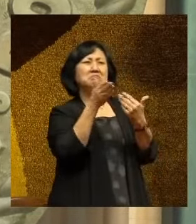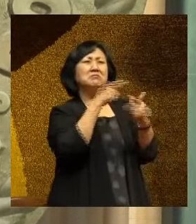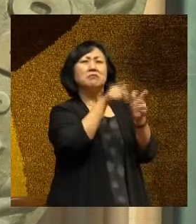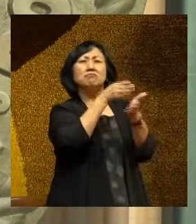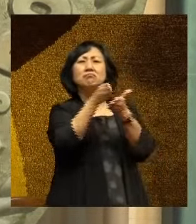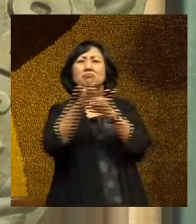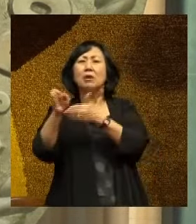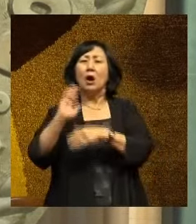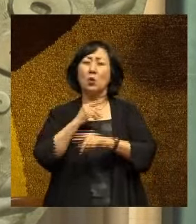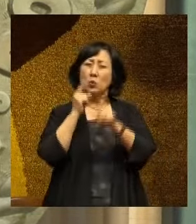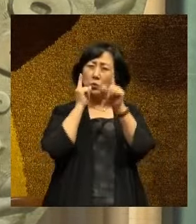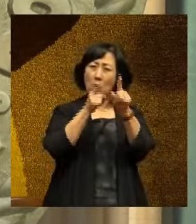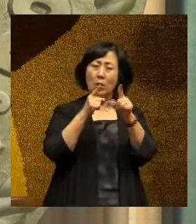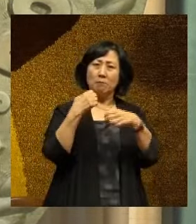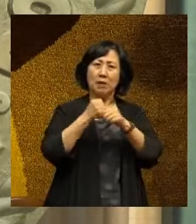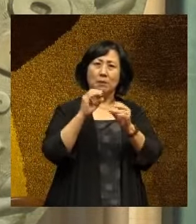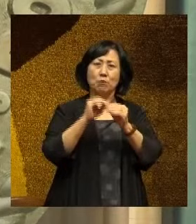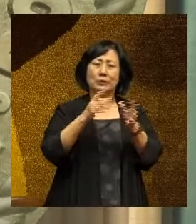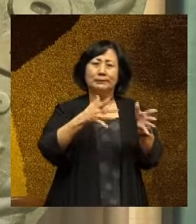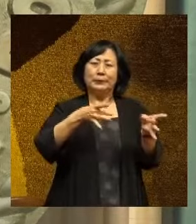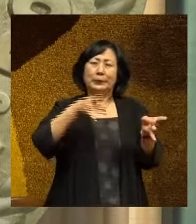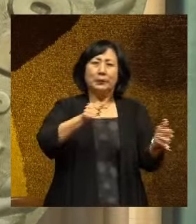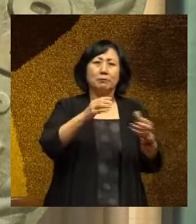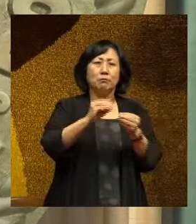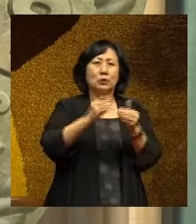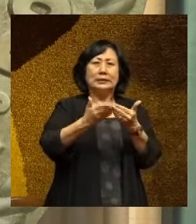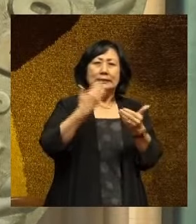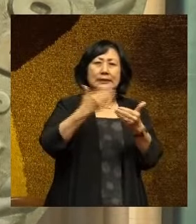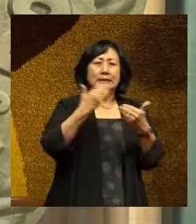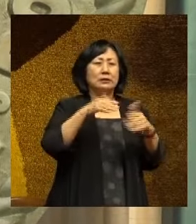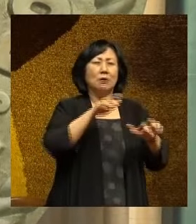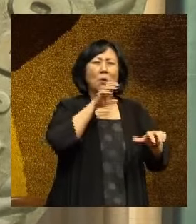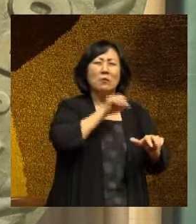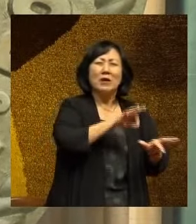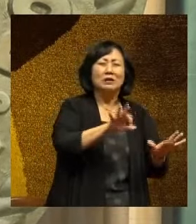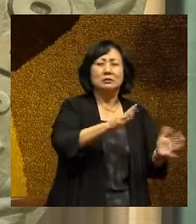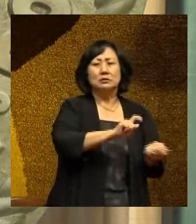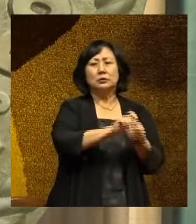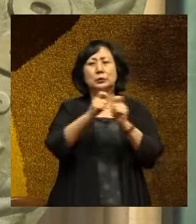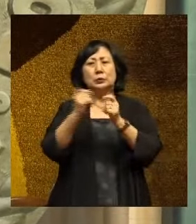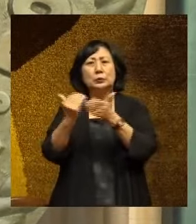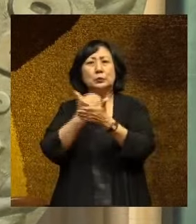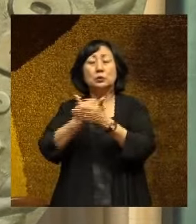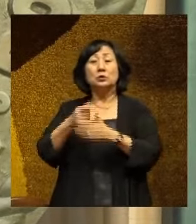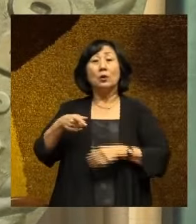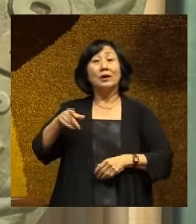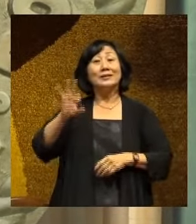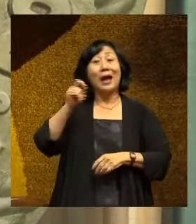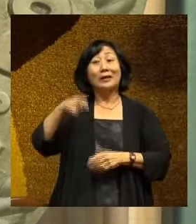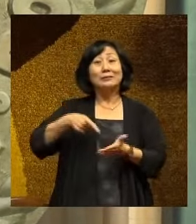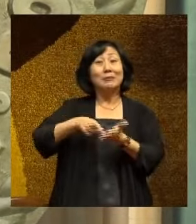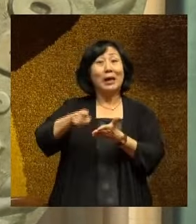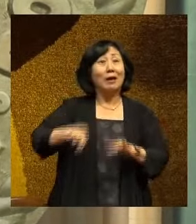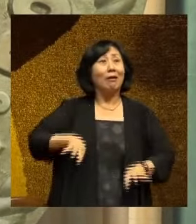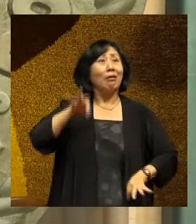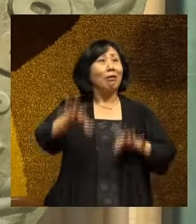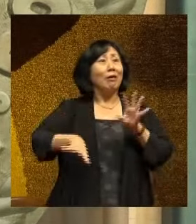around creating greater efficiency, a larger return on taxpayer dollars, and better service to the